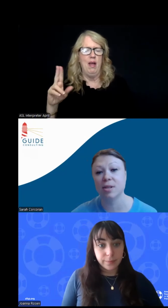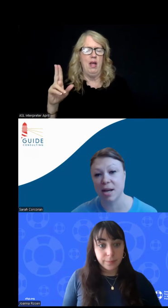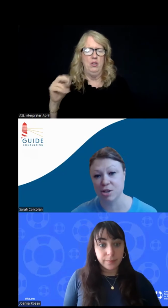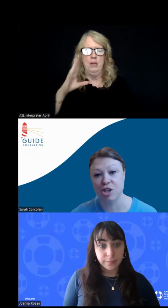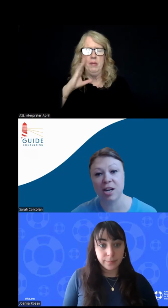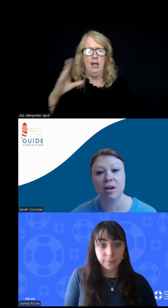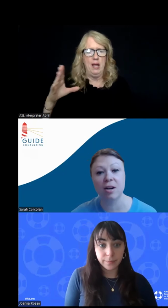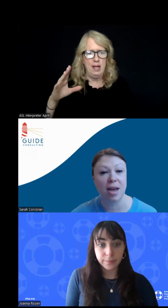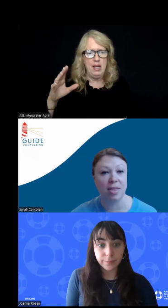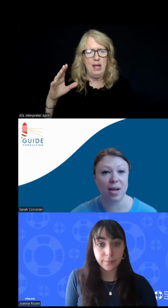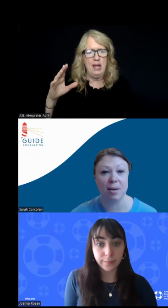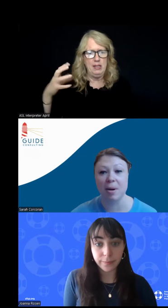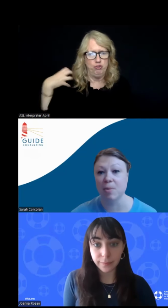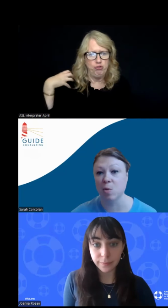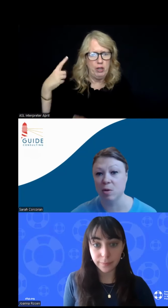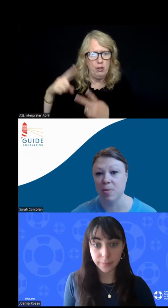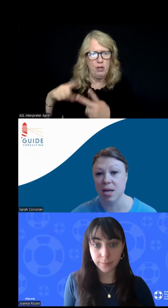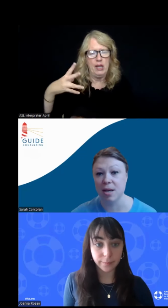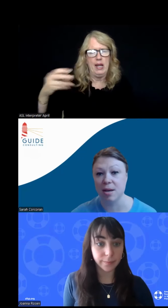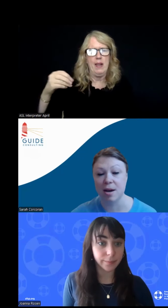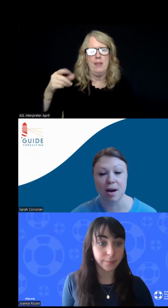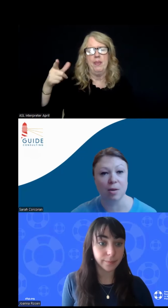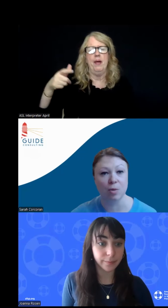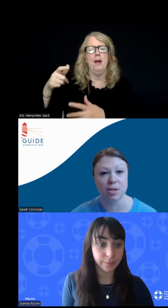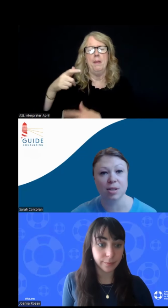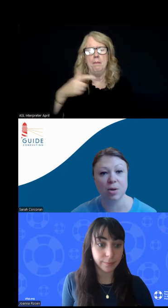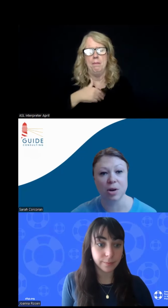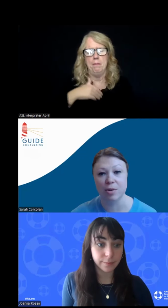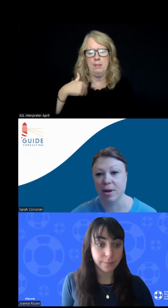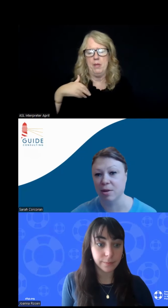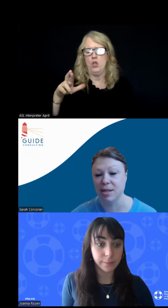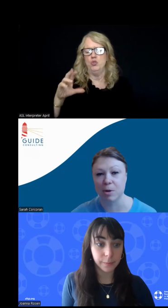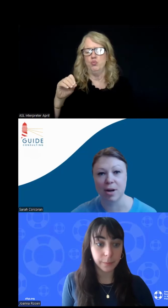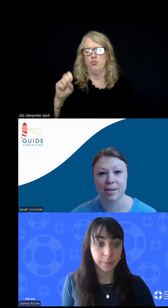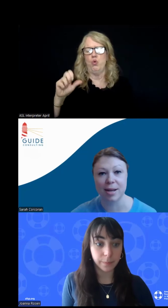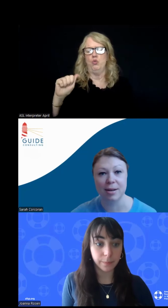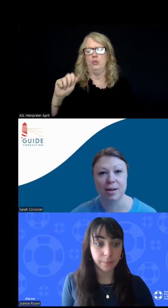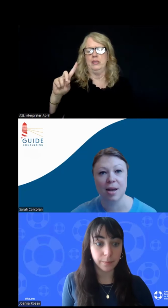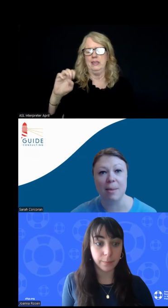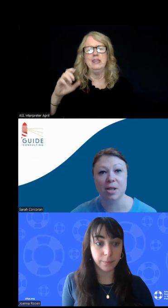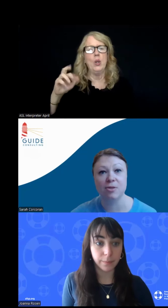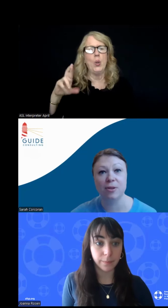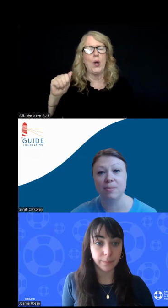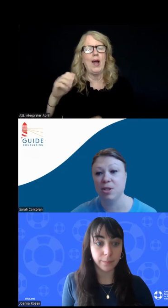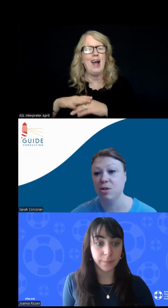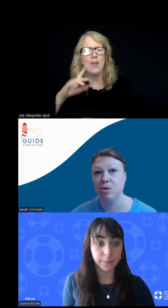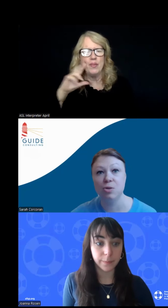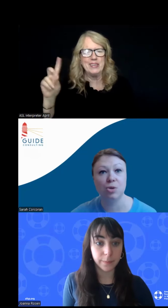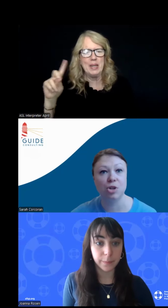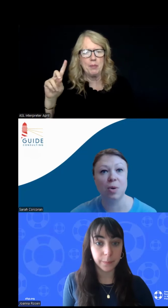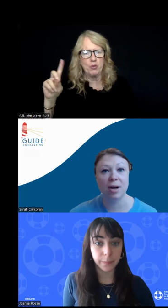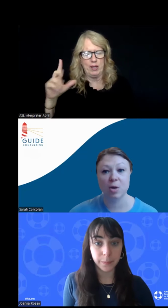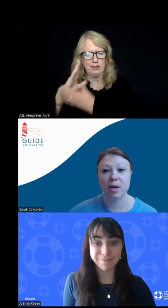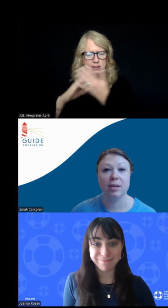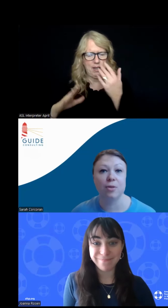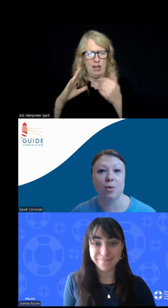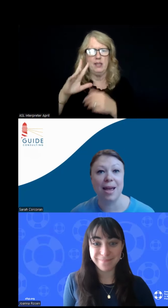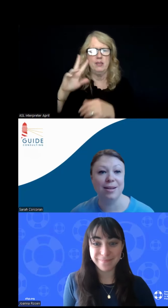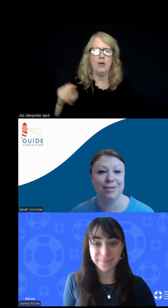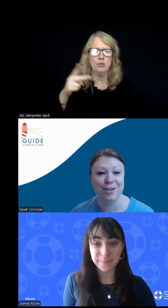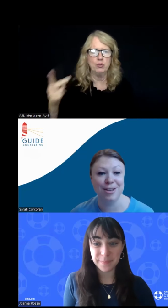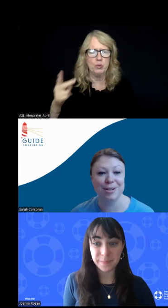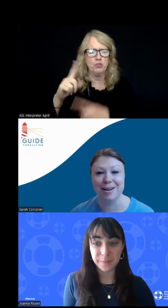Adderholt as chair, and the ranking member will be Rosa DeLauro on the Democratic side. I'm going to flip to Joanna quickly